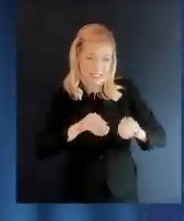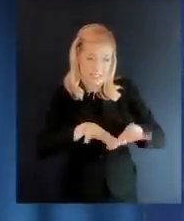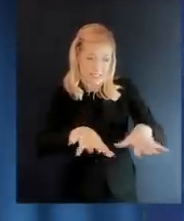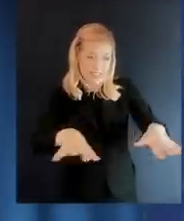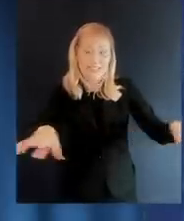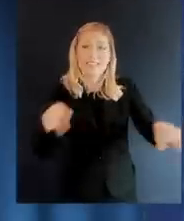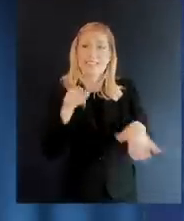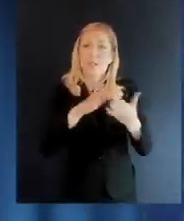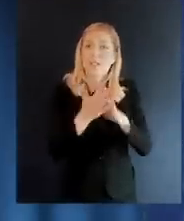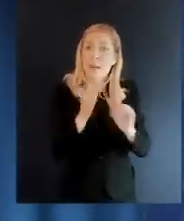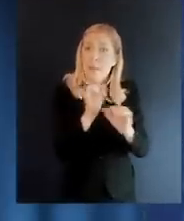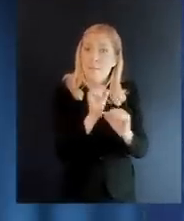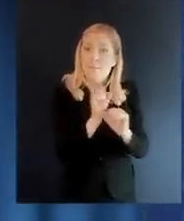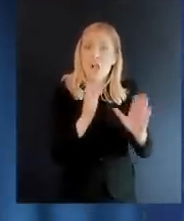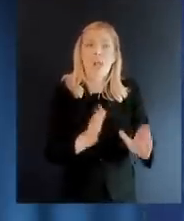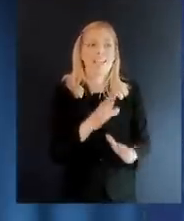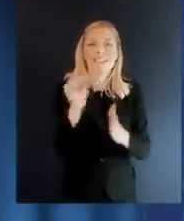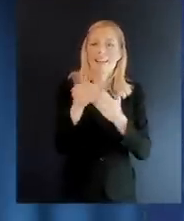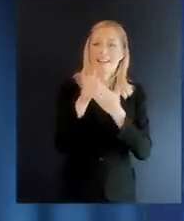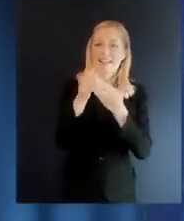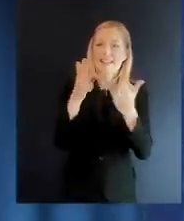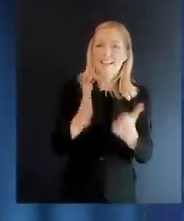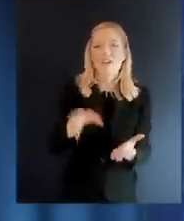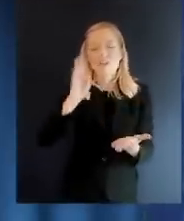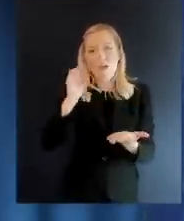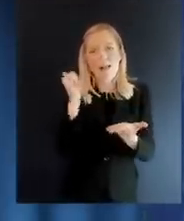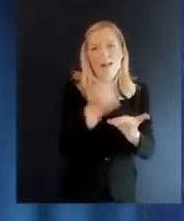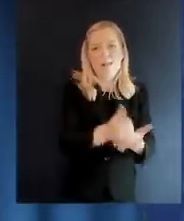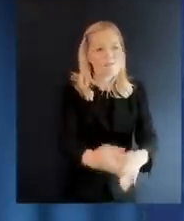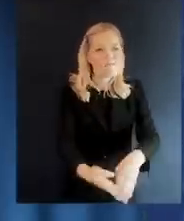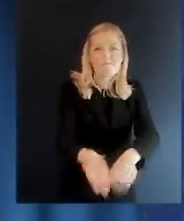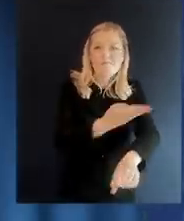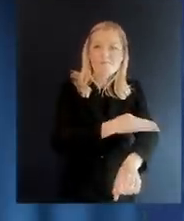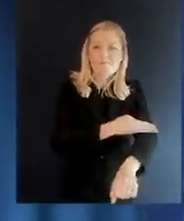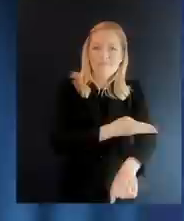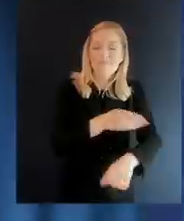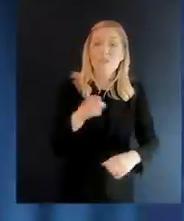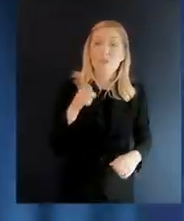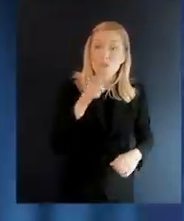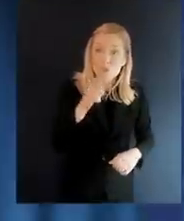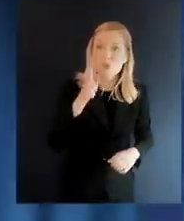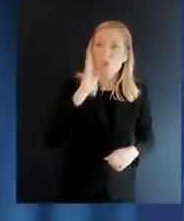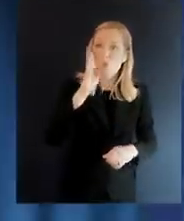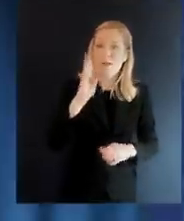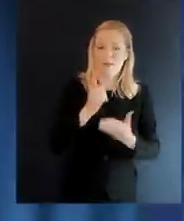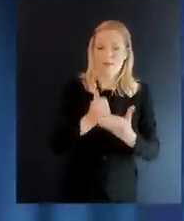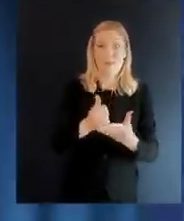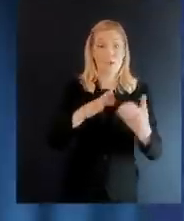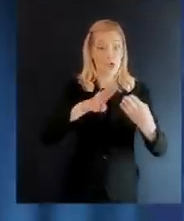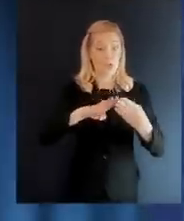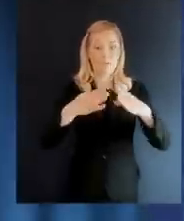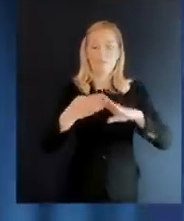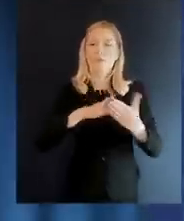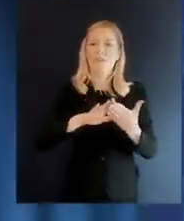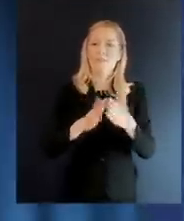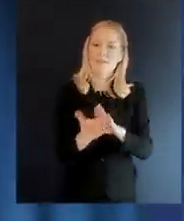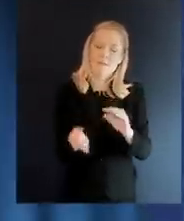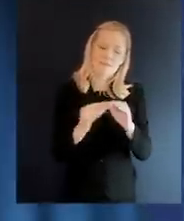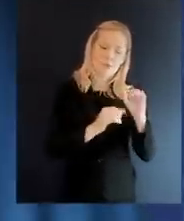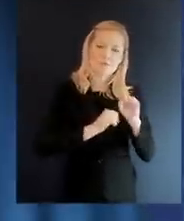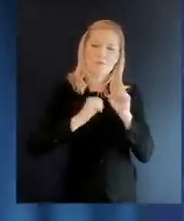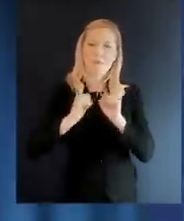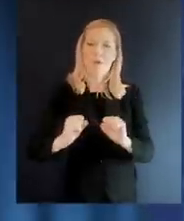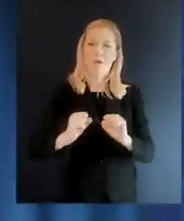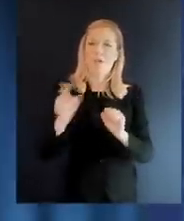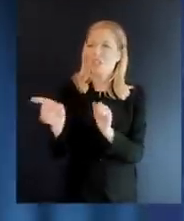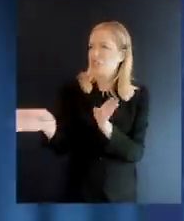employees and as leaders. You will make our communities better through service to others and speaking up for those